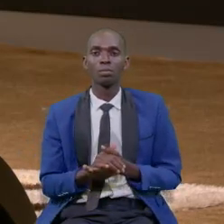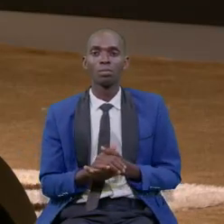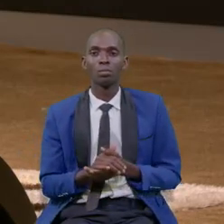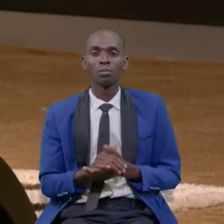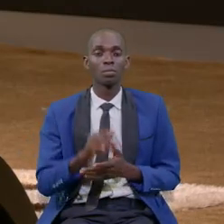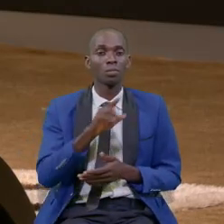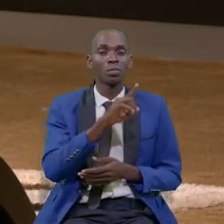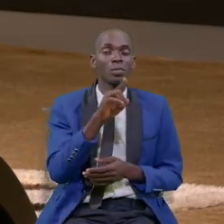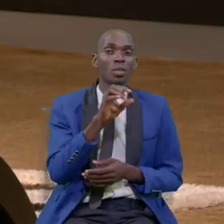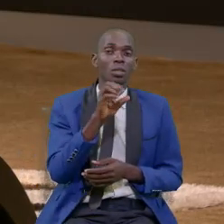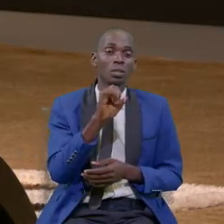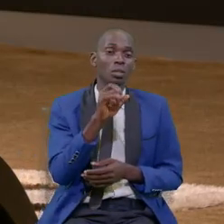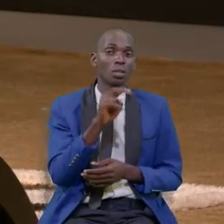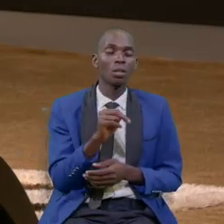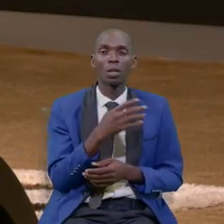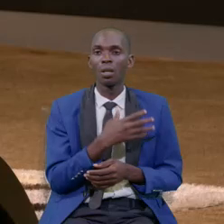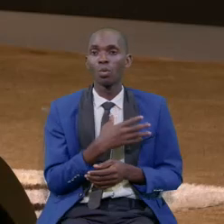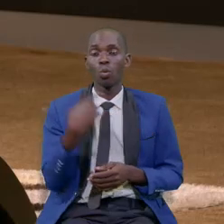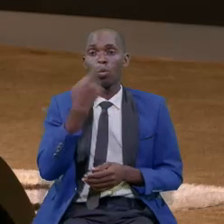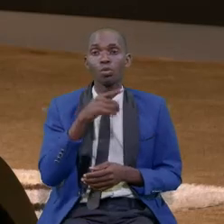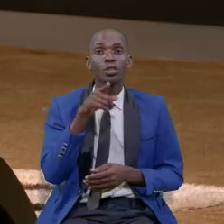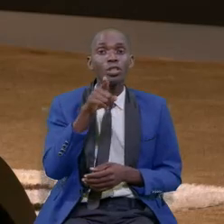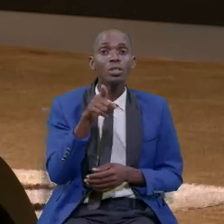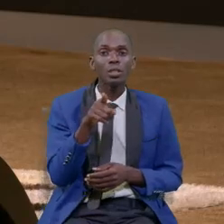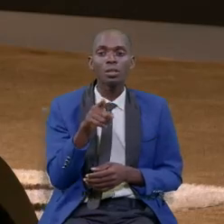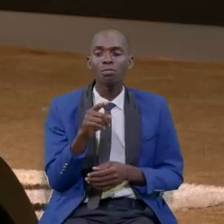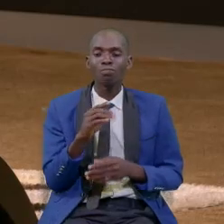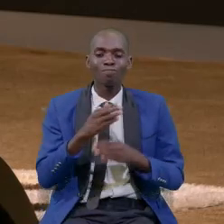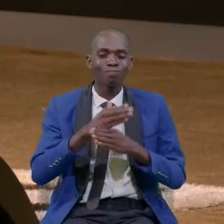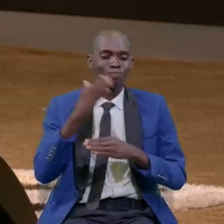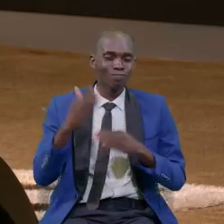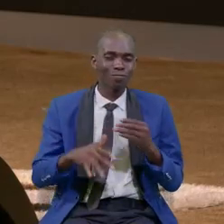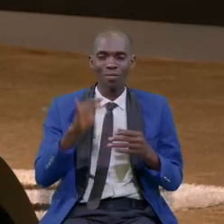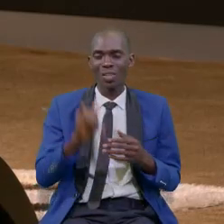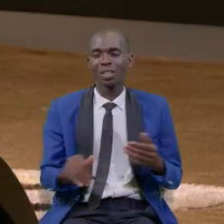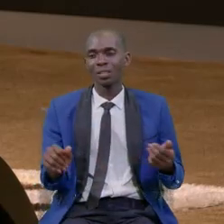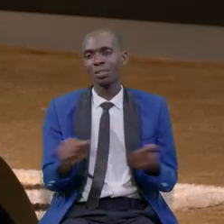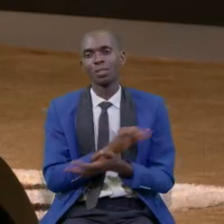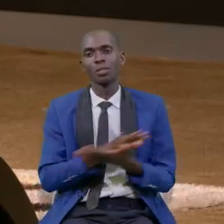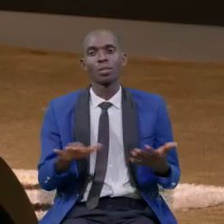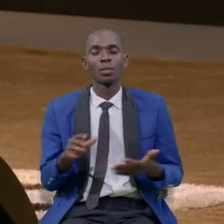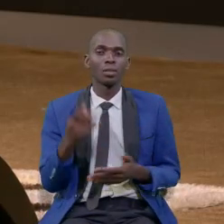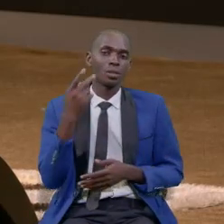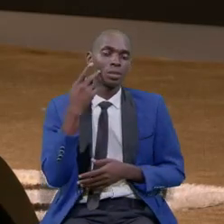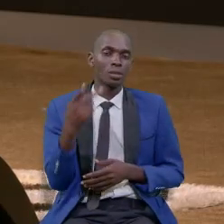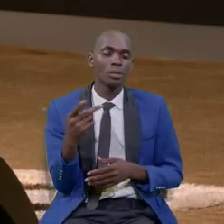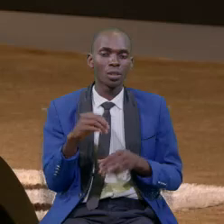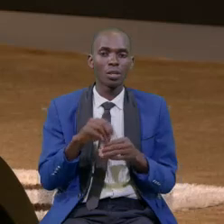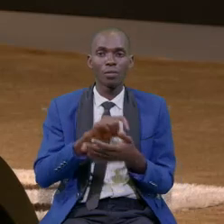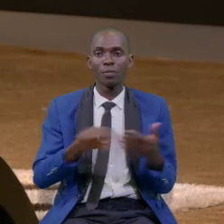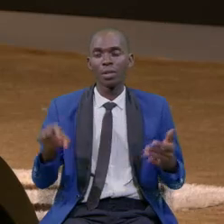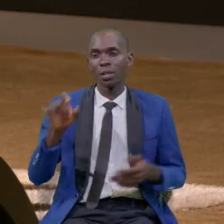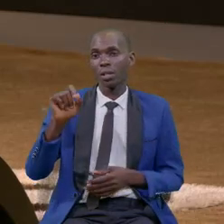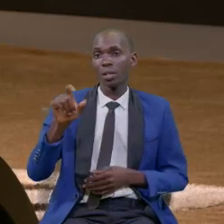Sion and Og, whom ye utterly destroyed. Look at verse 11. In